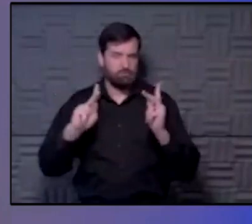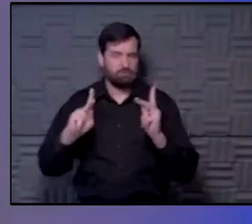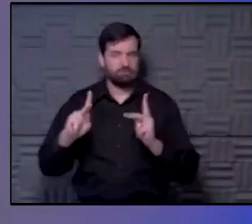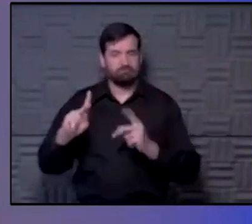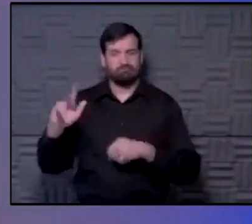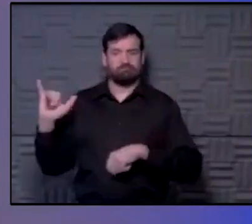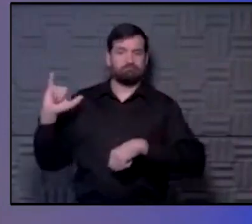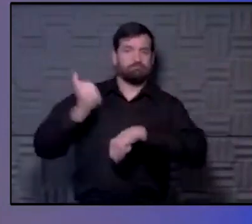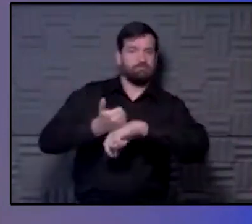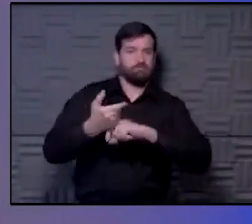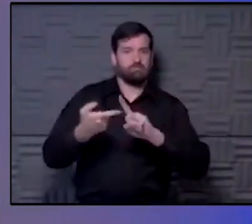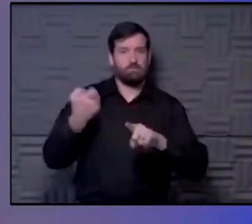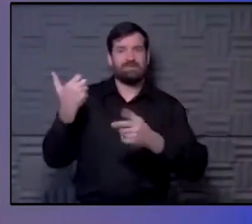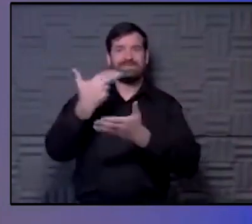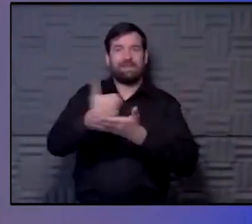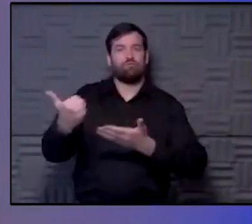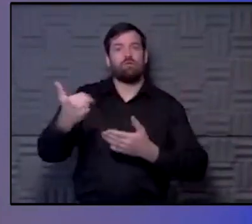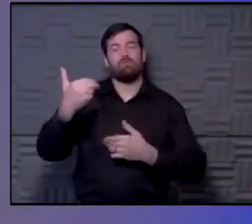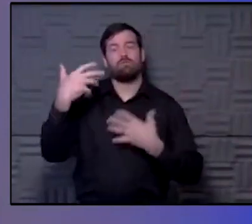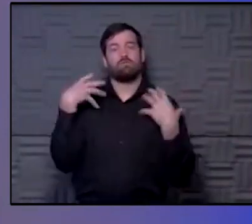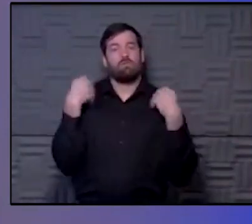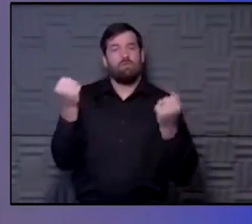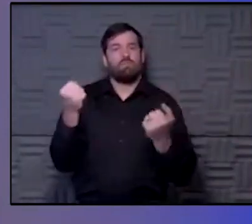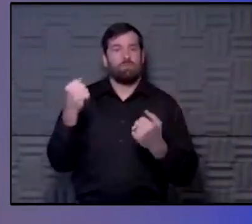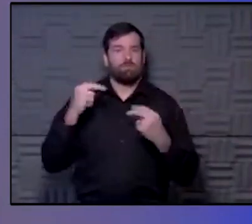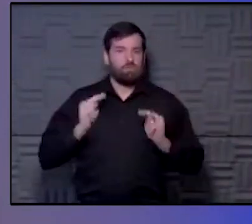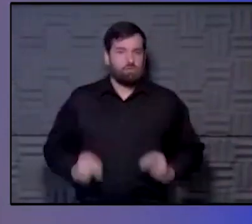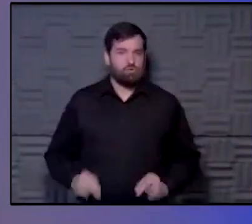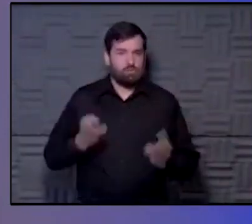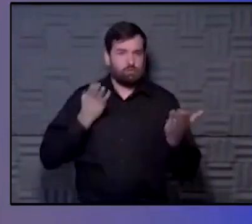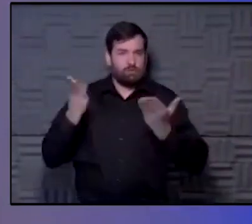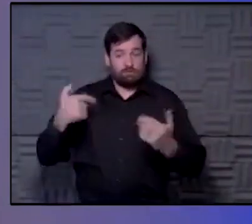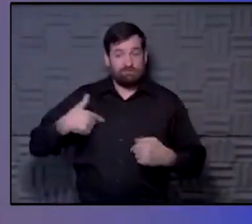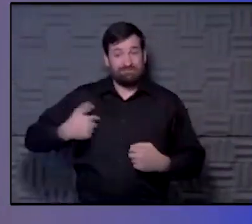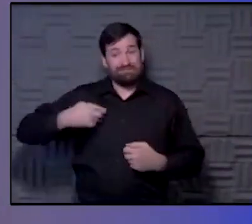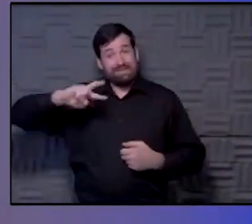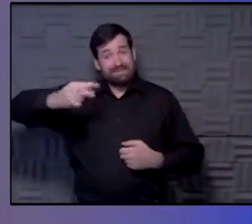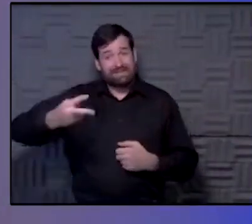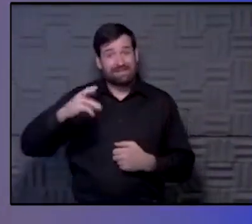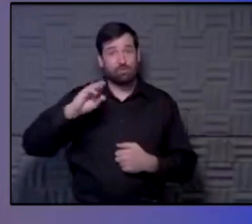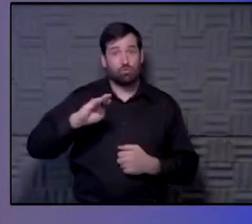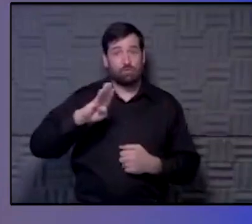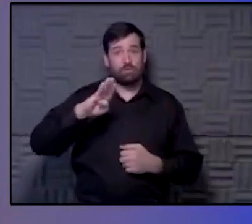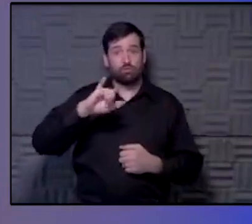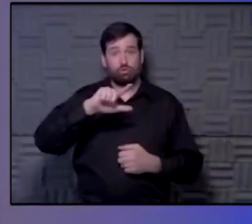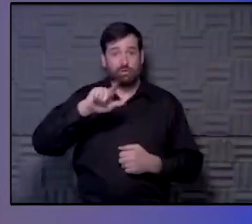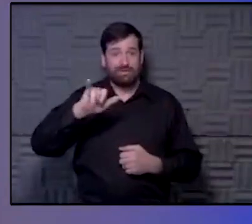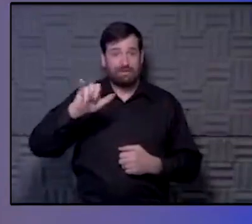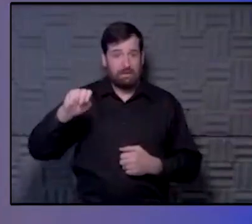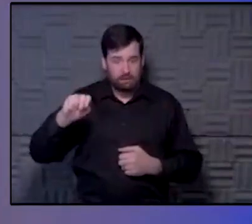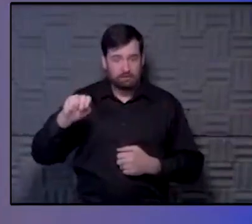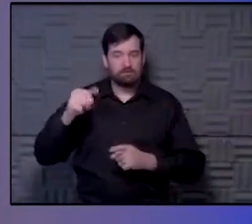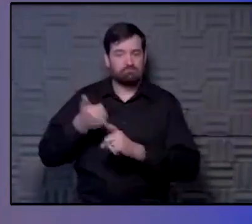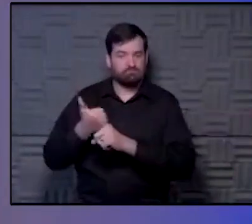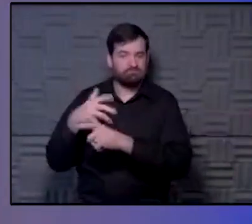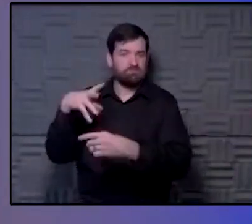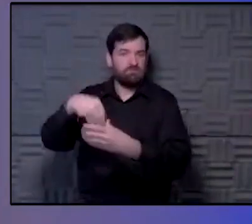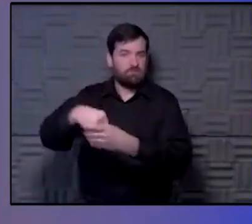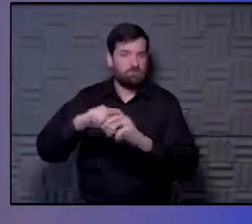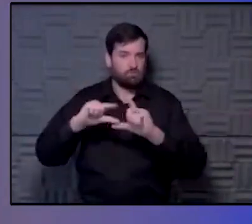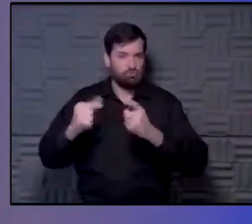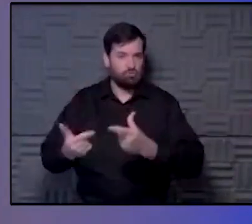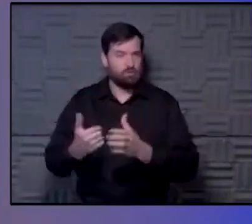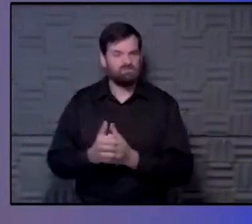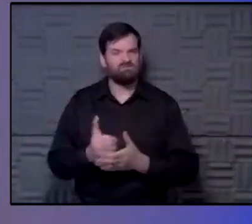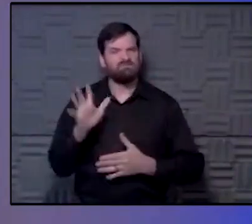the Secretary of Health and Human Services. I'm the second OBGYN in the group to be a member of the group.